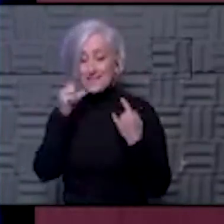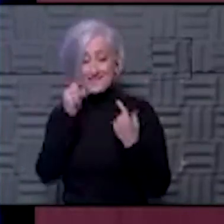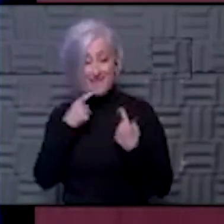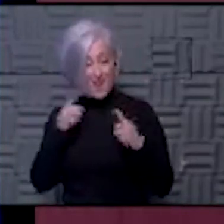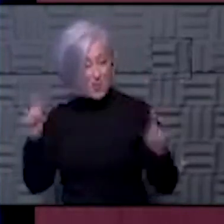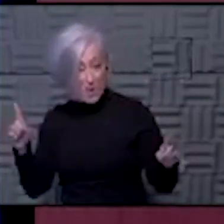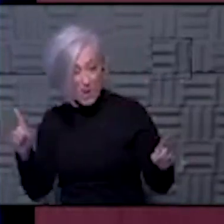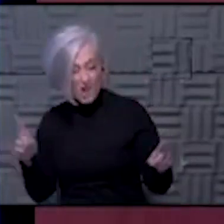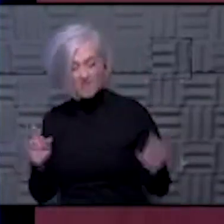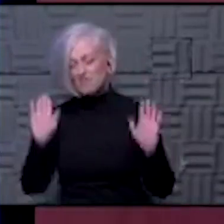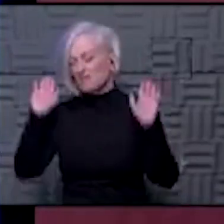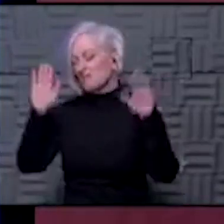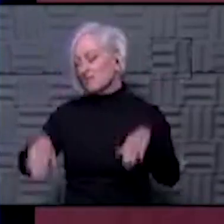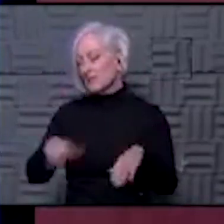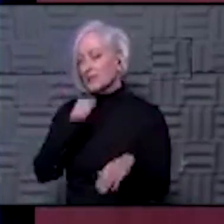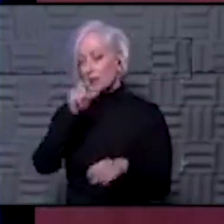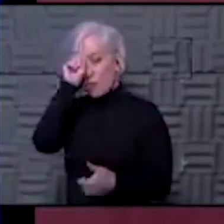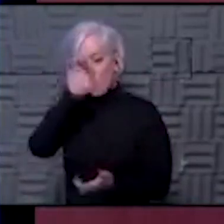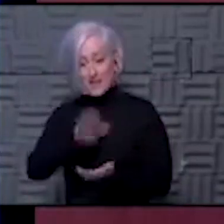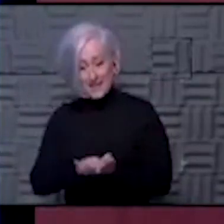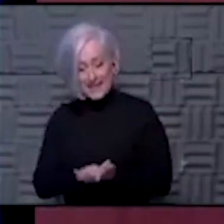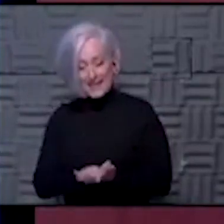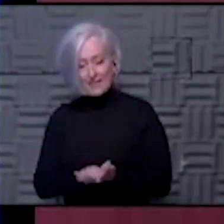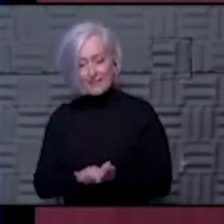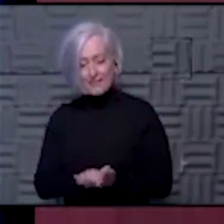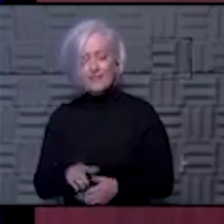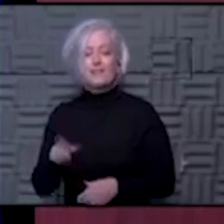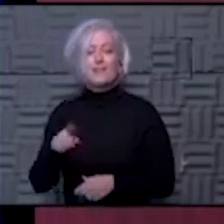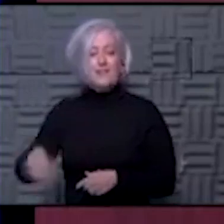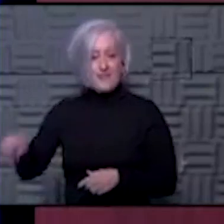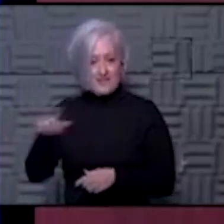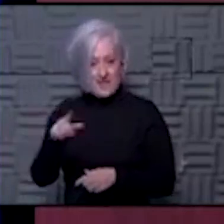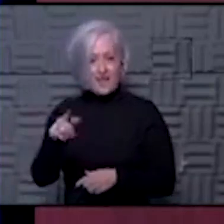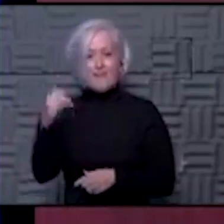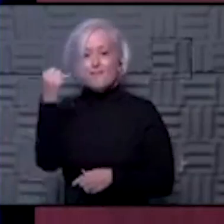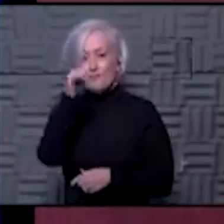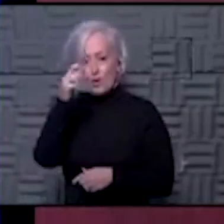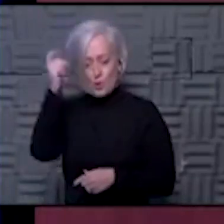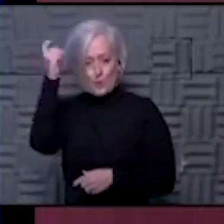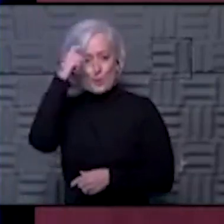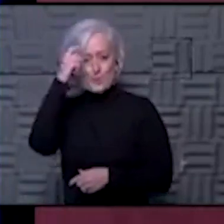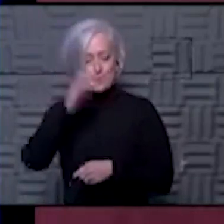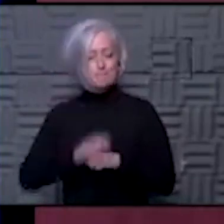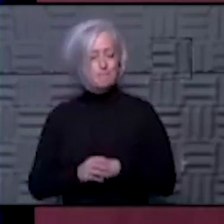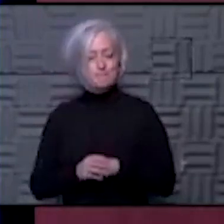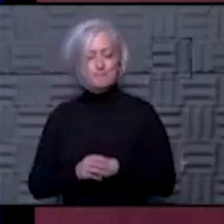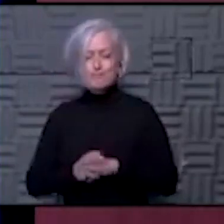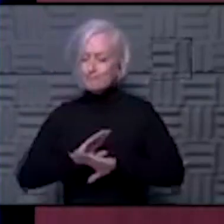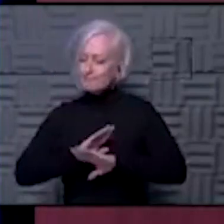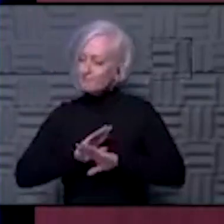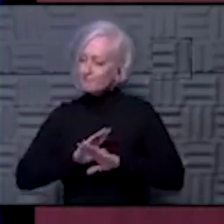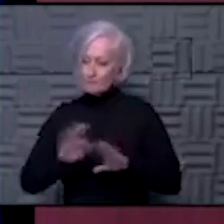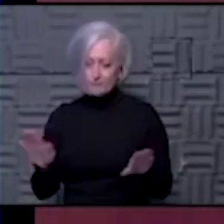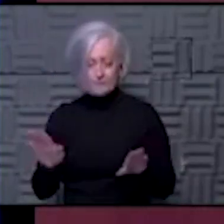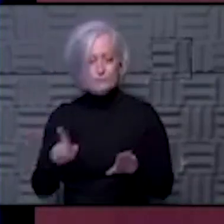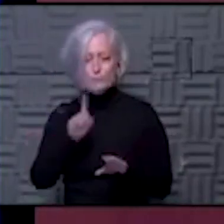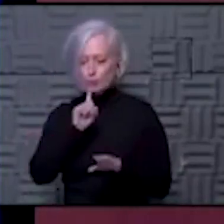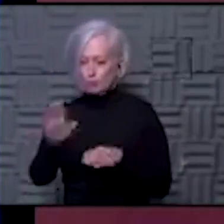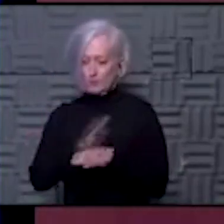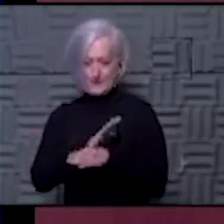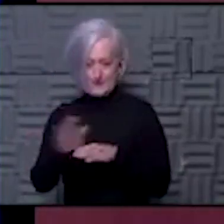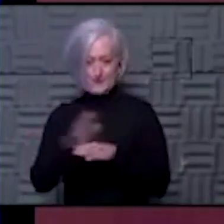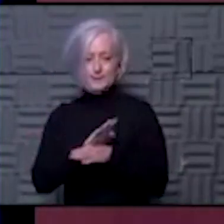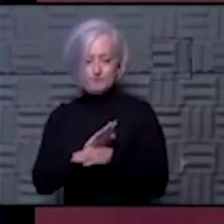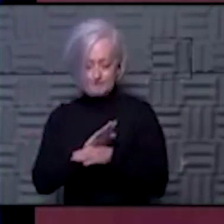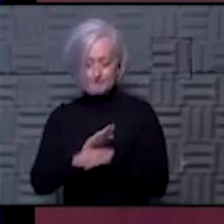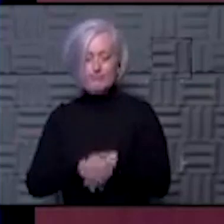they don't believe the evidence is following a fool's wisdom. There is no question at all. And